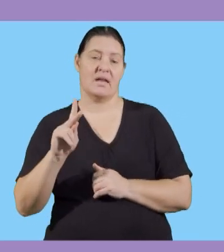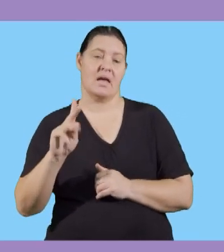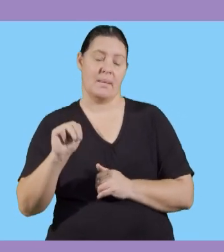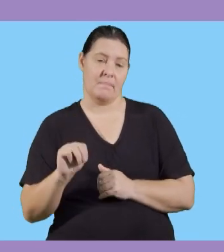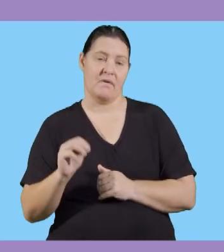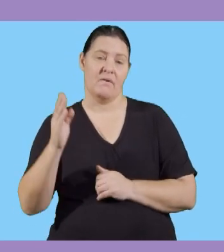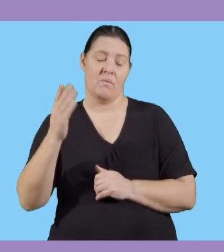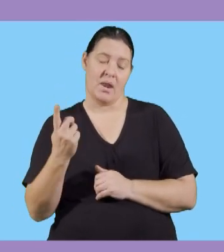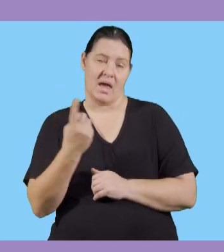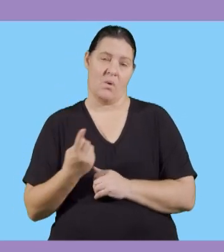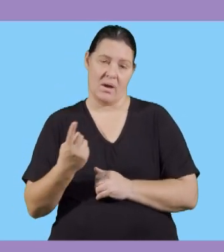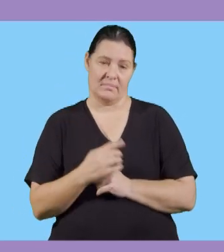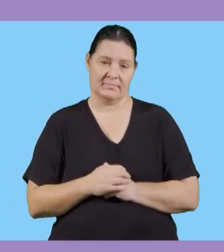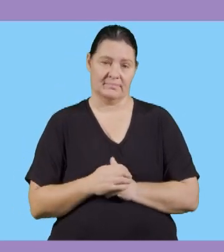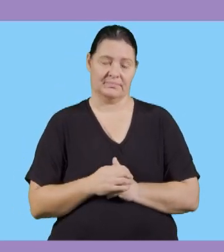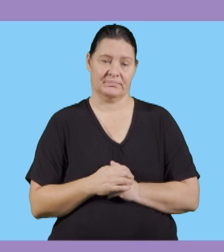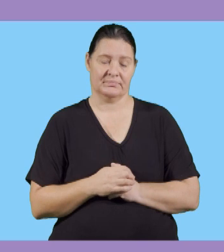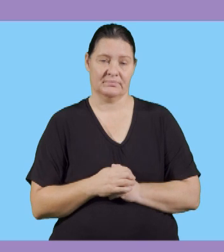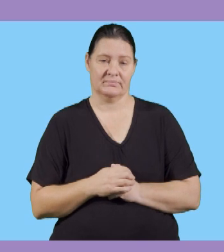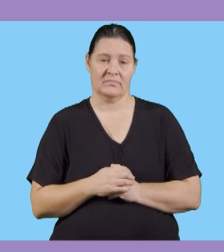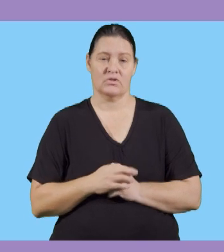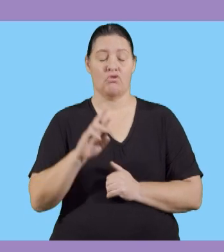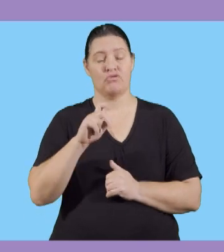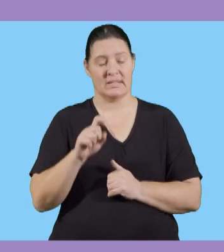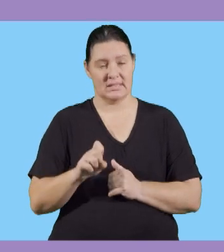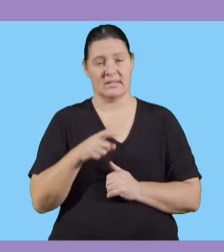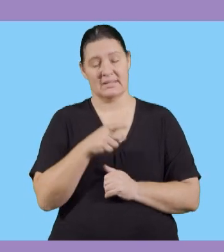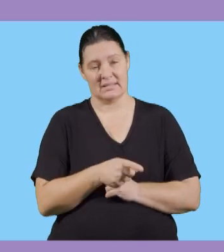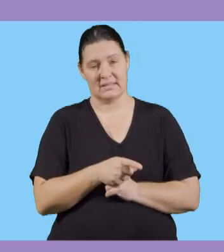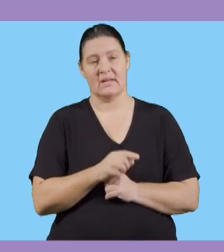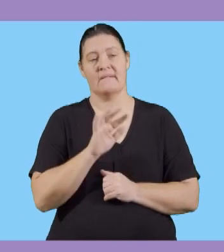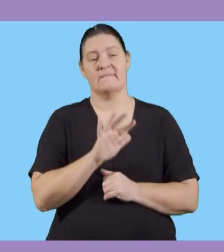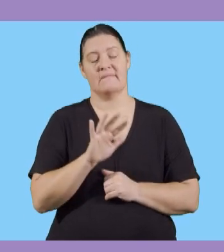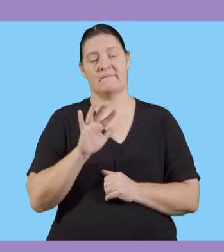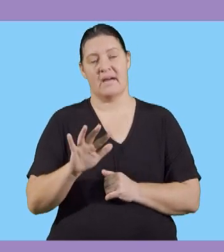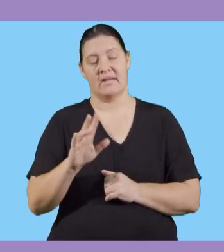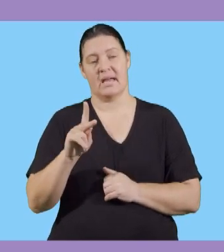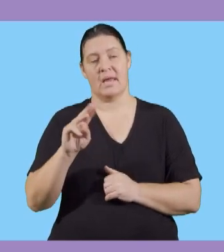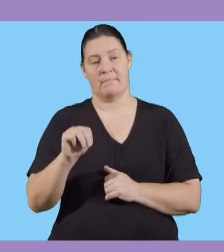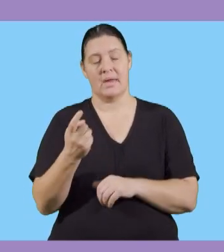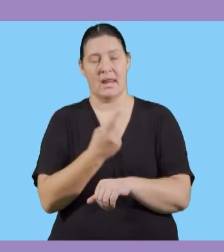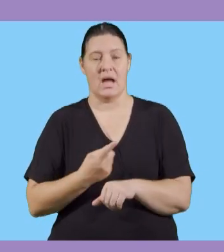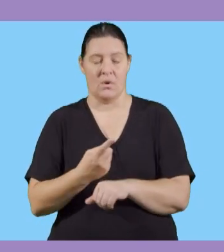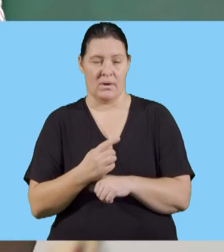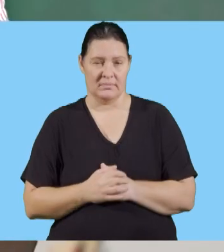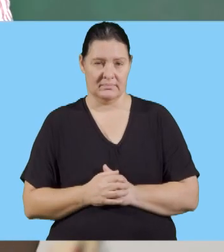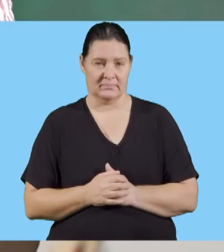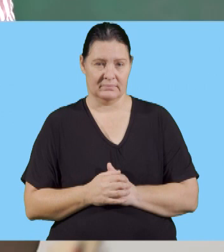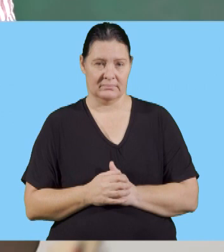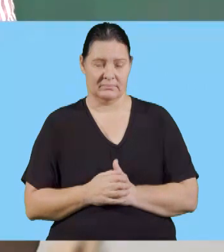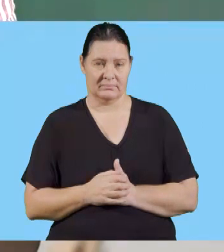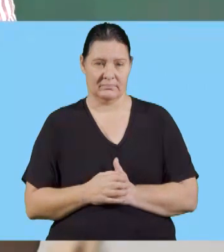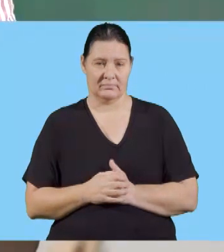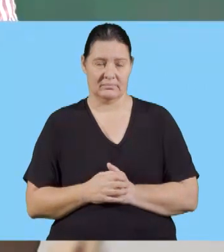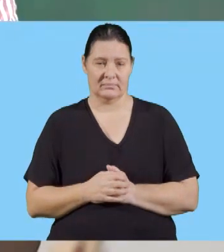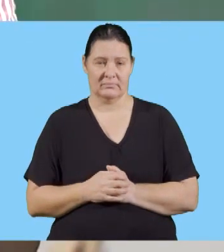to 1 hour. That means our rate for this scenario is 55 kilometers per hour. So that